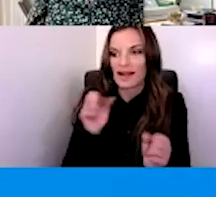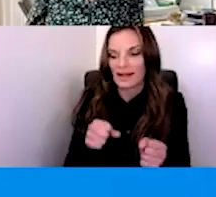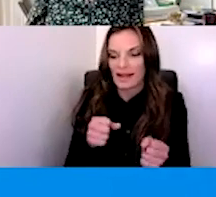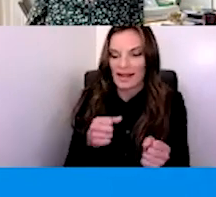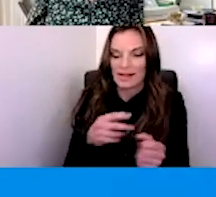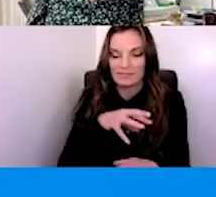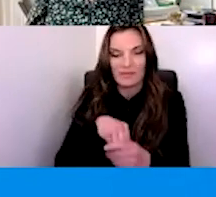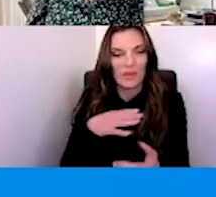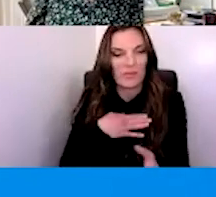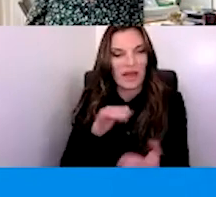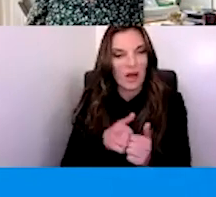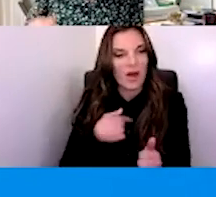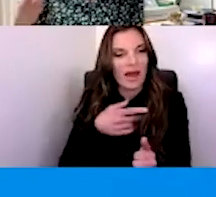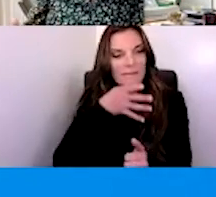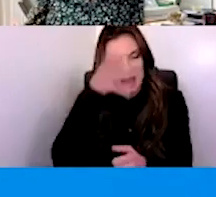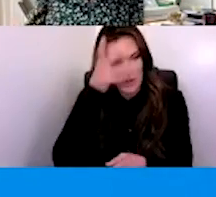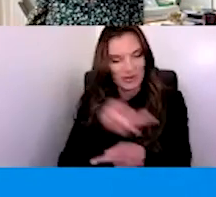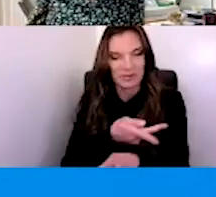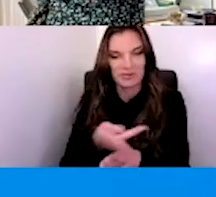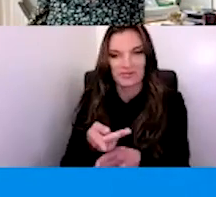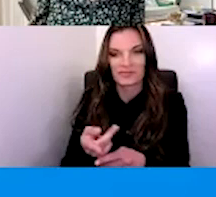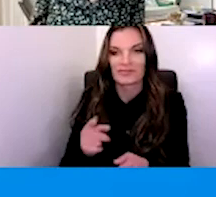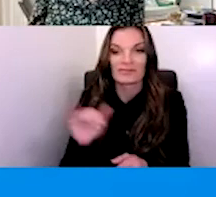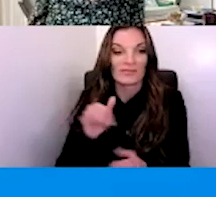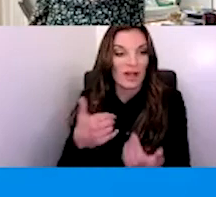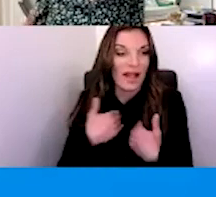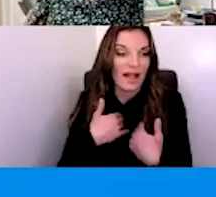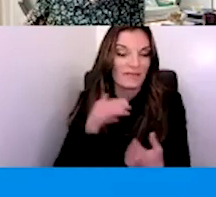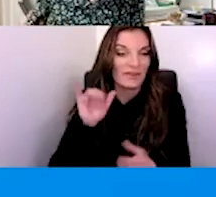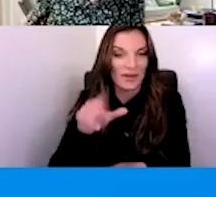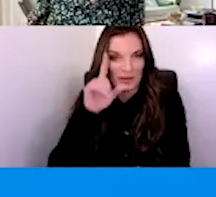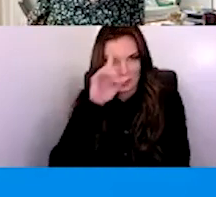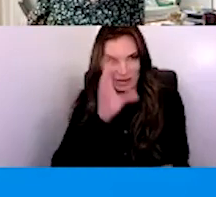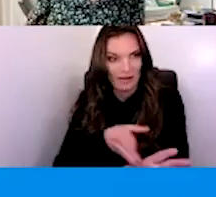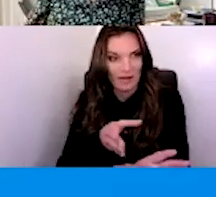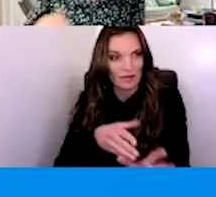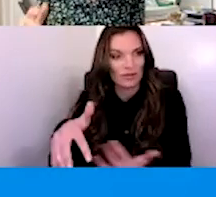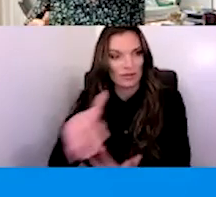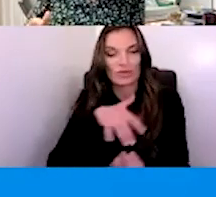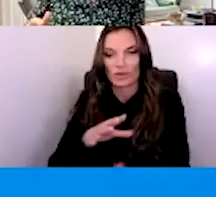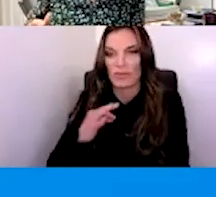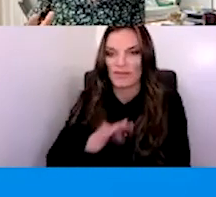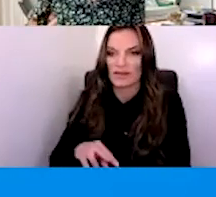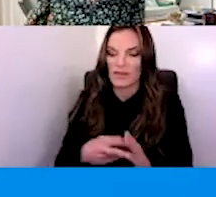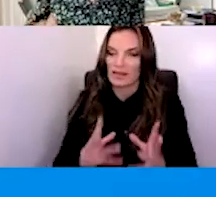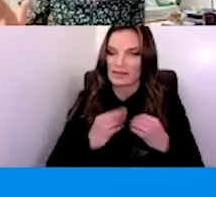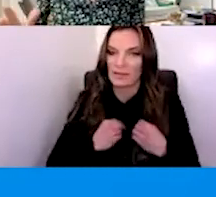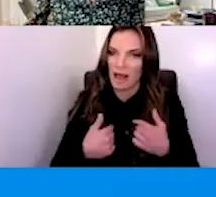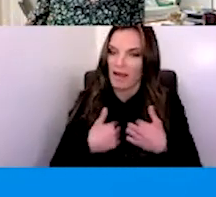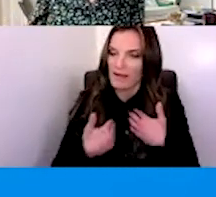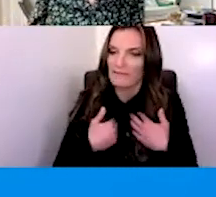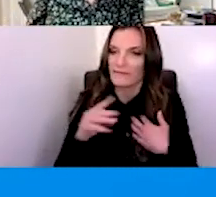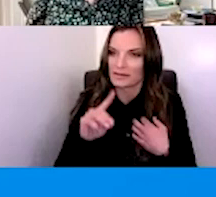parenting work in terms of that there are psychosocial benefits to accepting one's identity with a disability